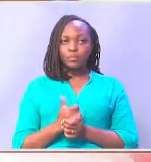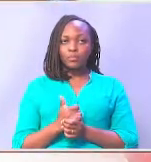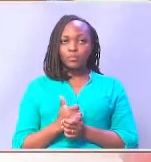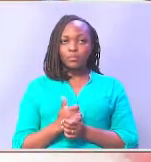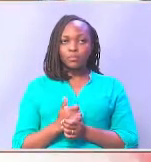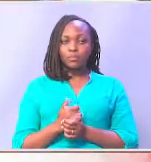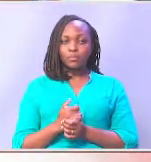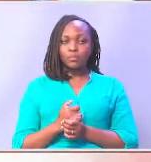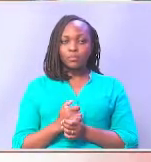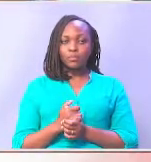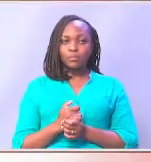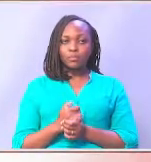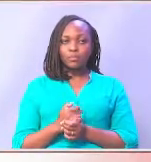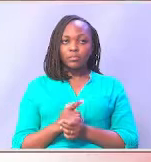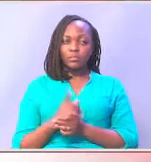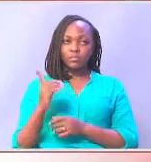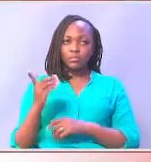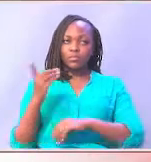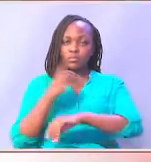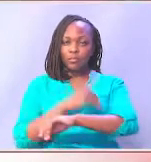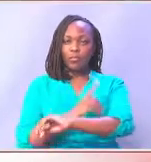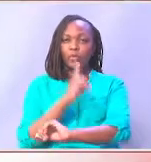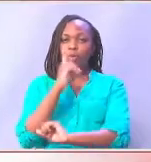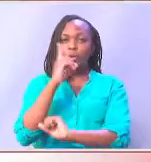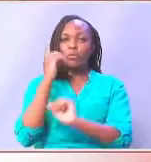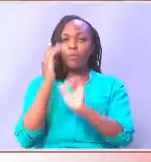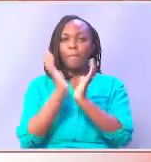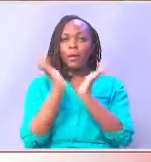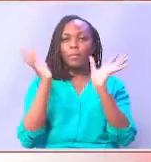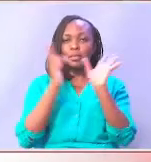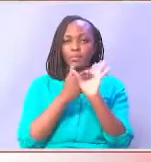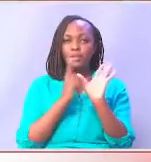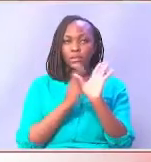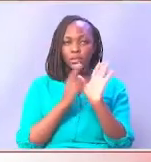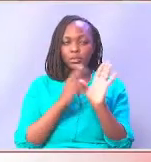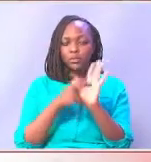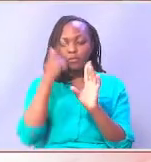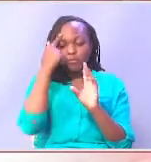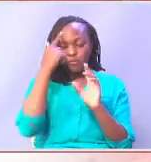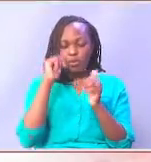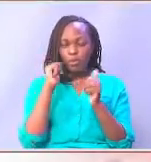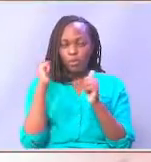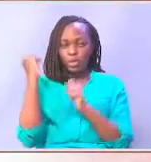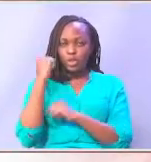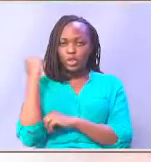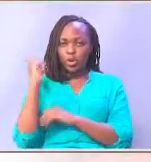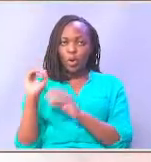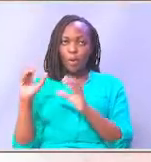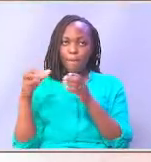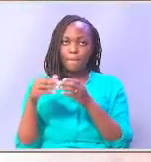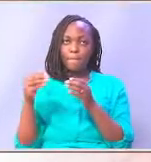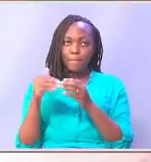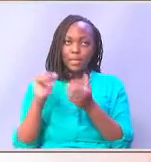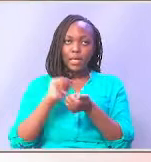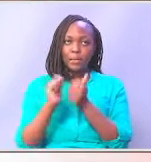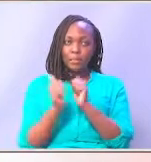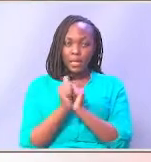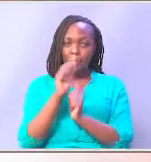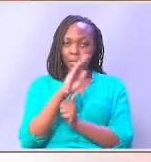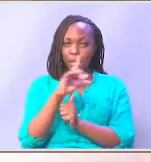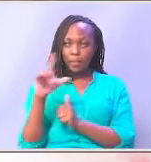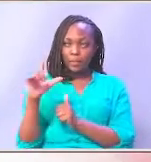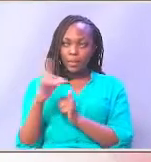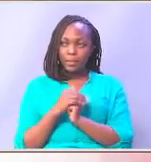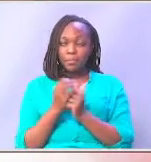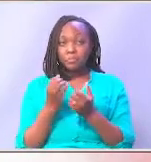Day one of public participation on the contentious Political Parties Amendment Bill of 2021, various stakeholders